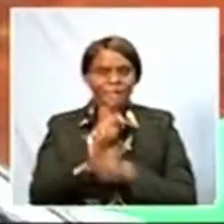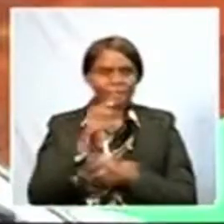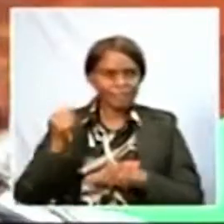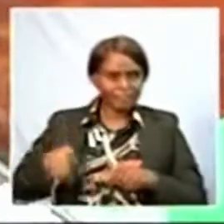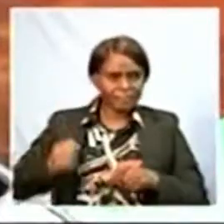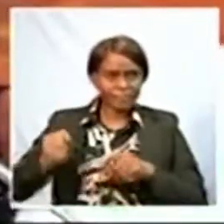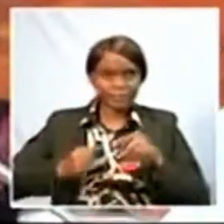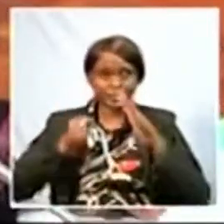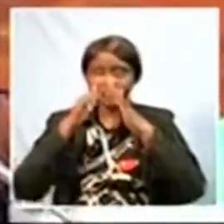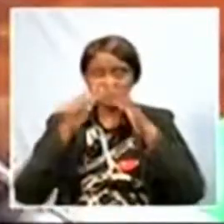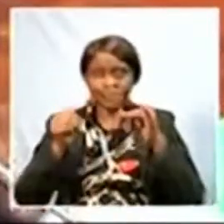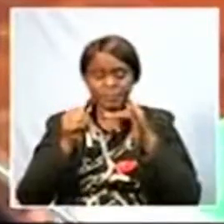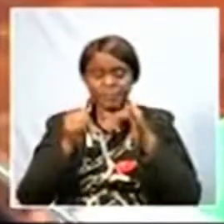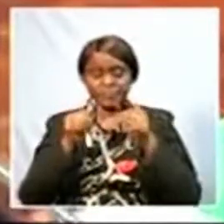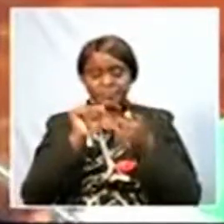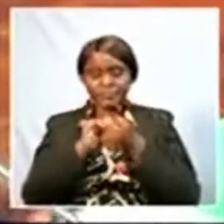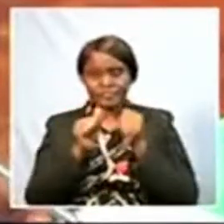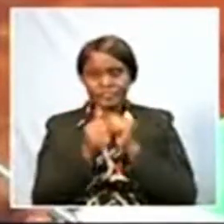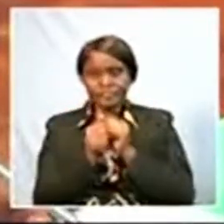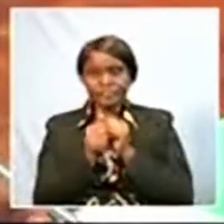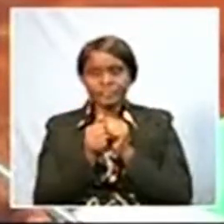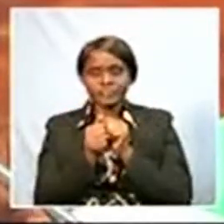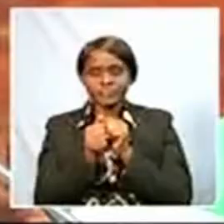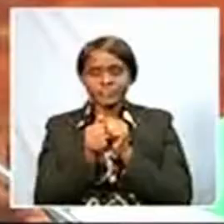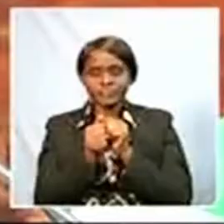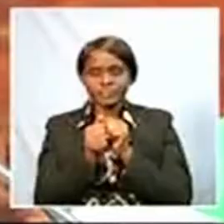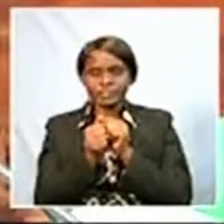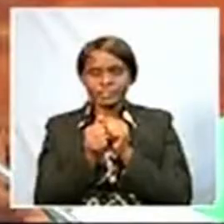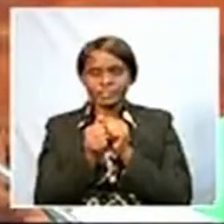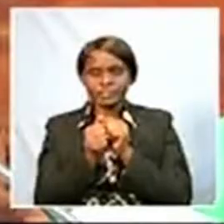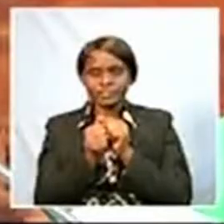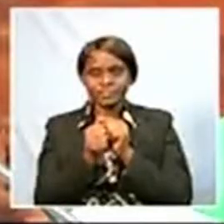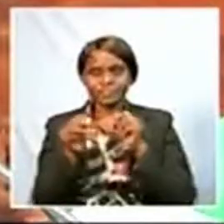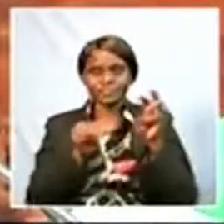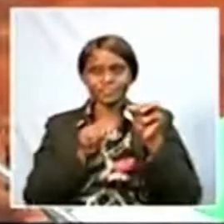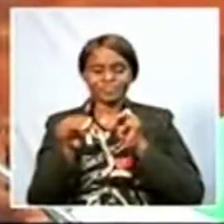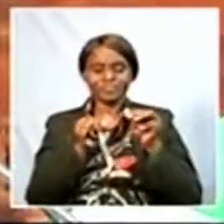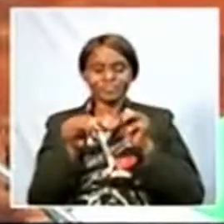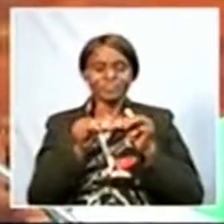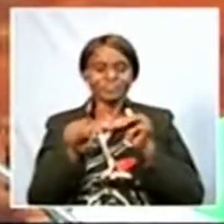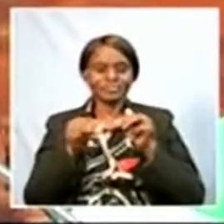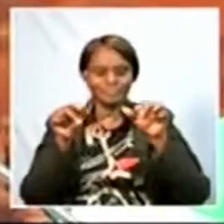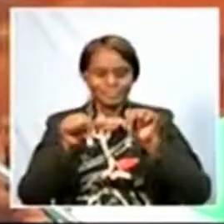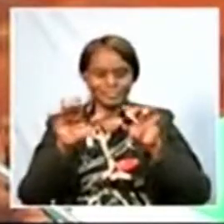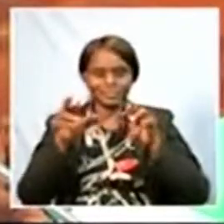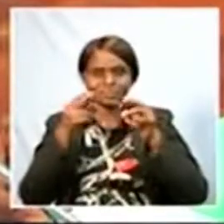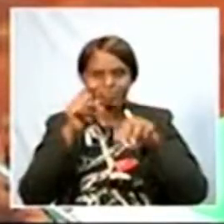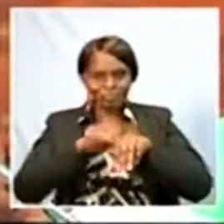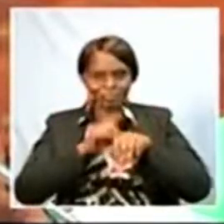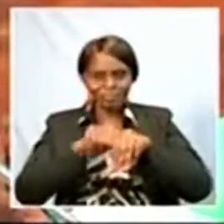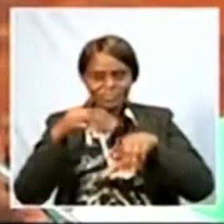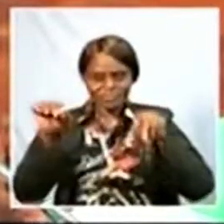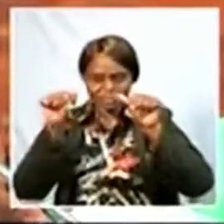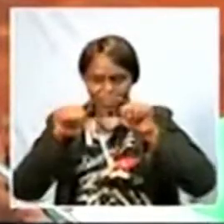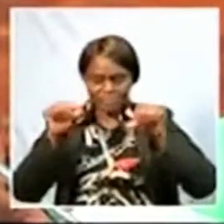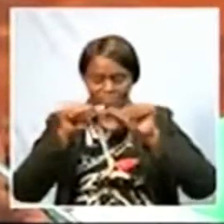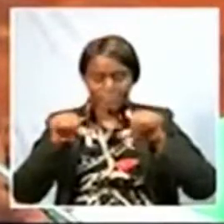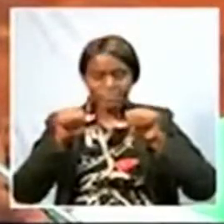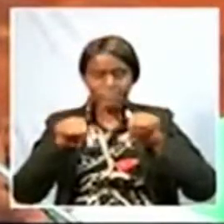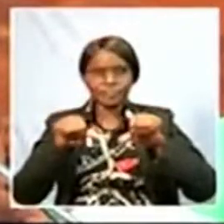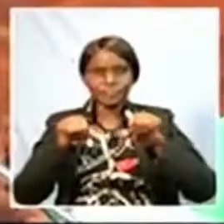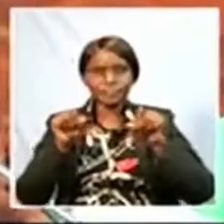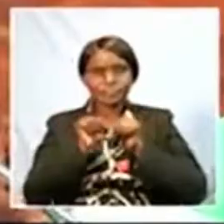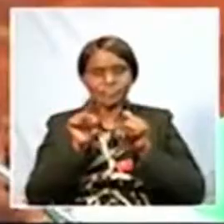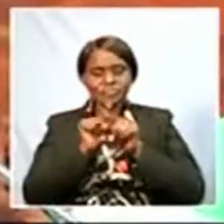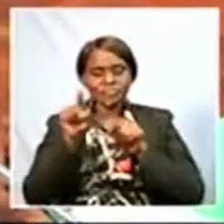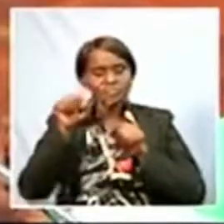palaces. Cause of query. Management acknowledges the auditor's finding at the time of audit